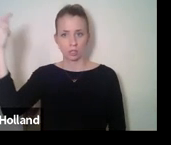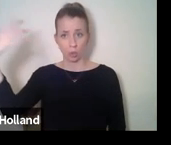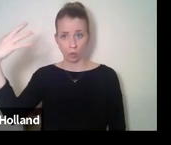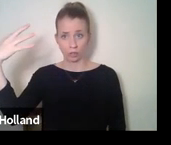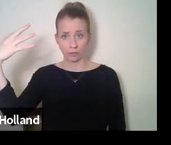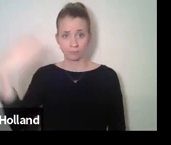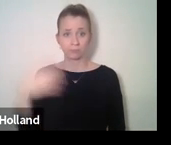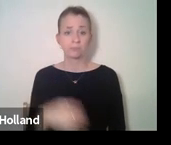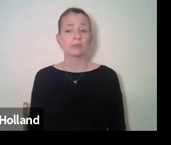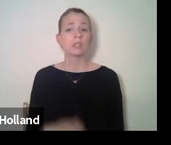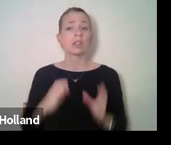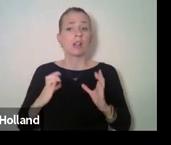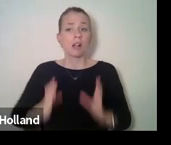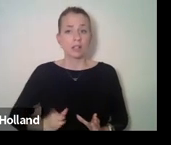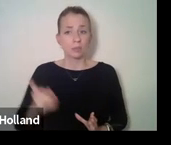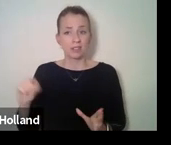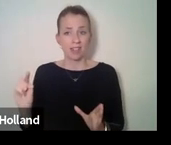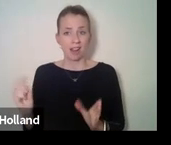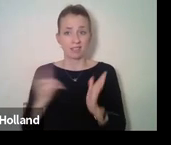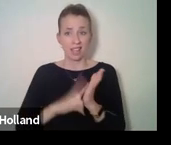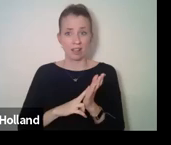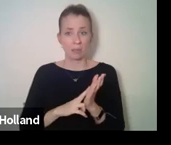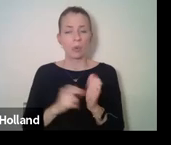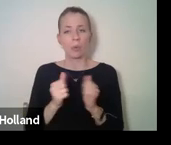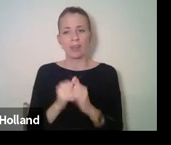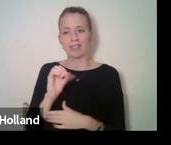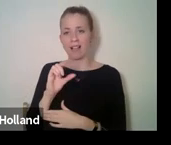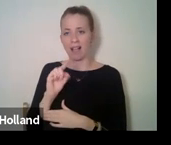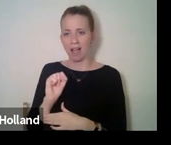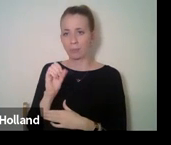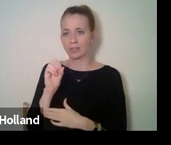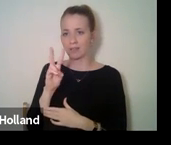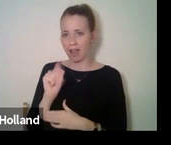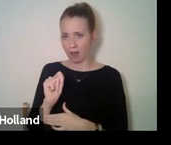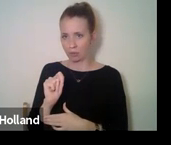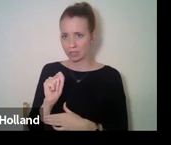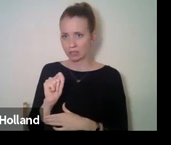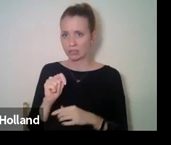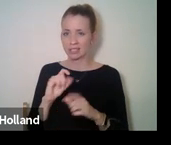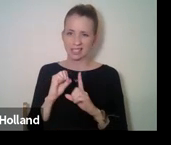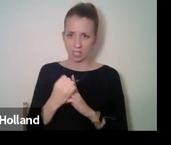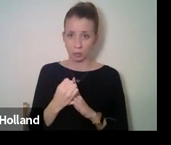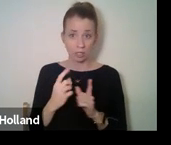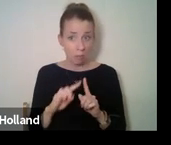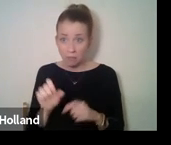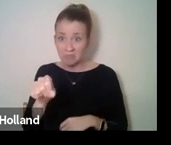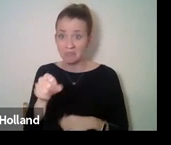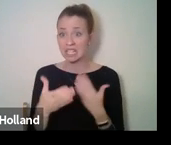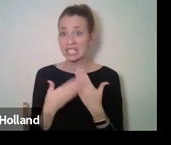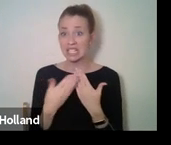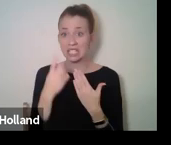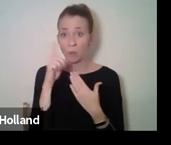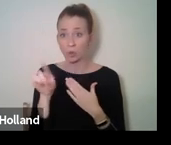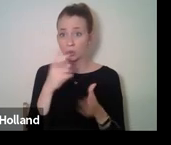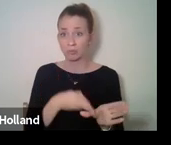an opt-out basis, but it has to be easy for you to exit the program, and it is